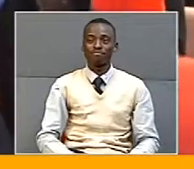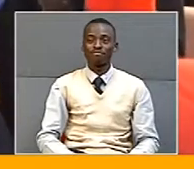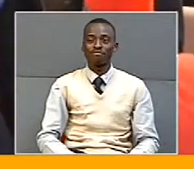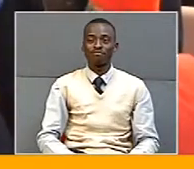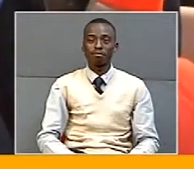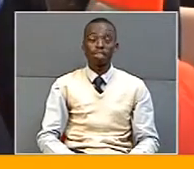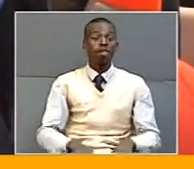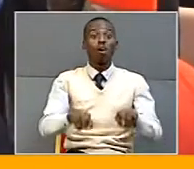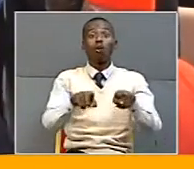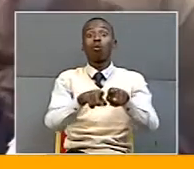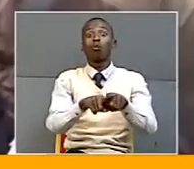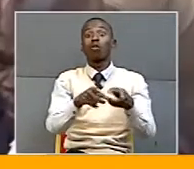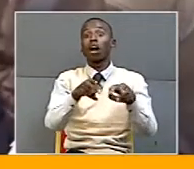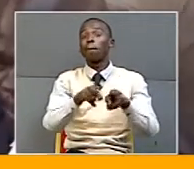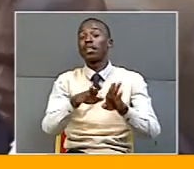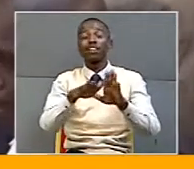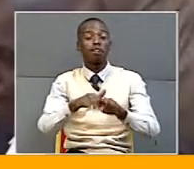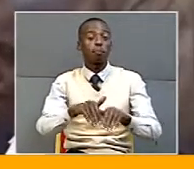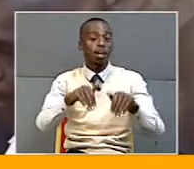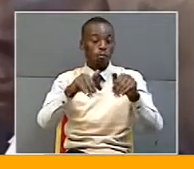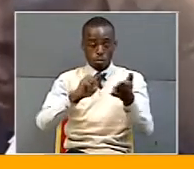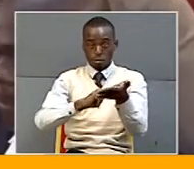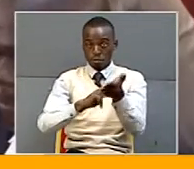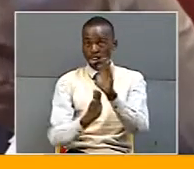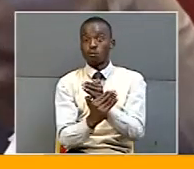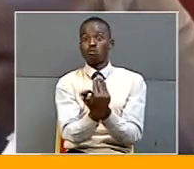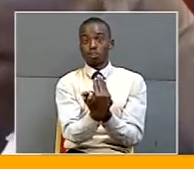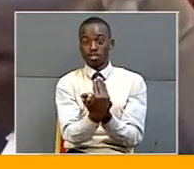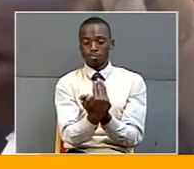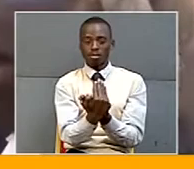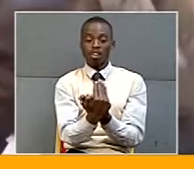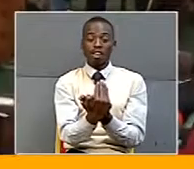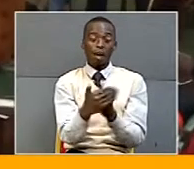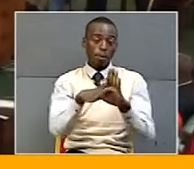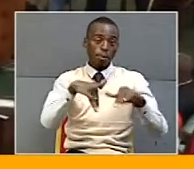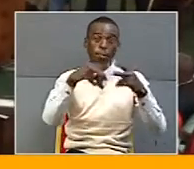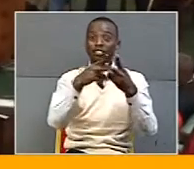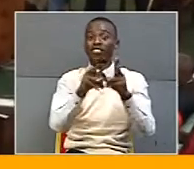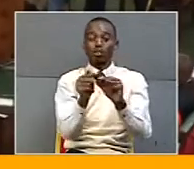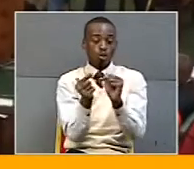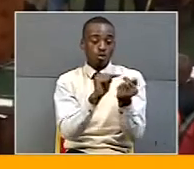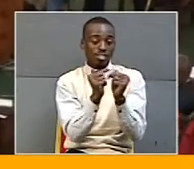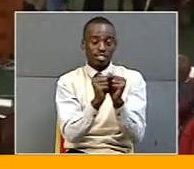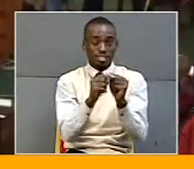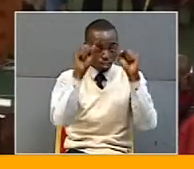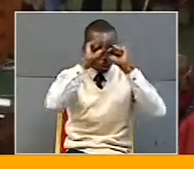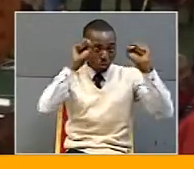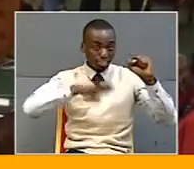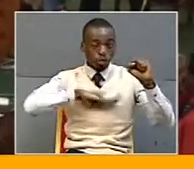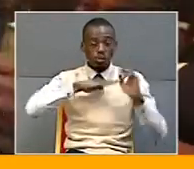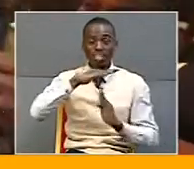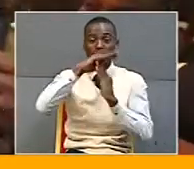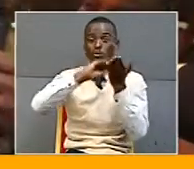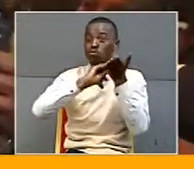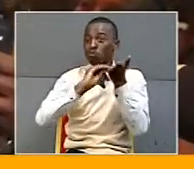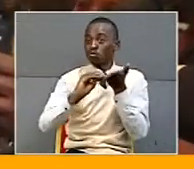A similar scenario ensued in Parliament on Monday morning as the House resumed to discuss the presidential age limit removal.